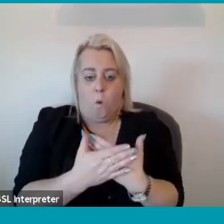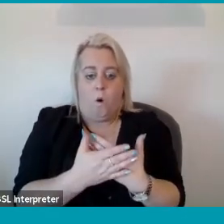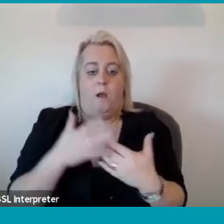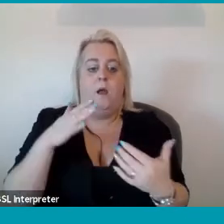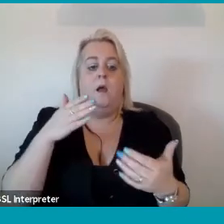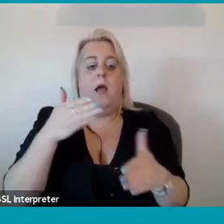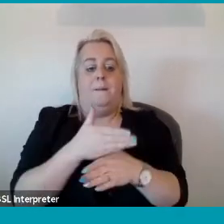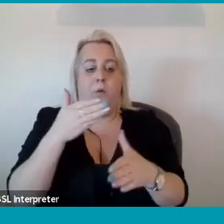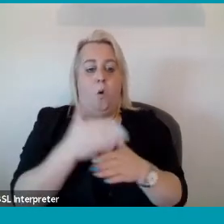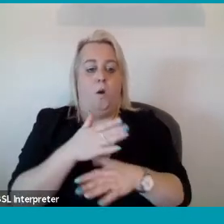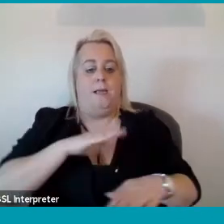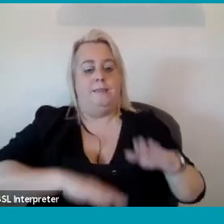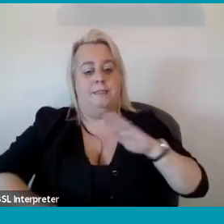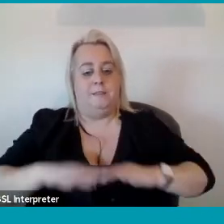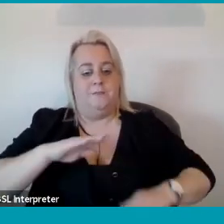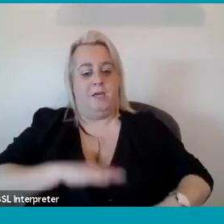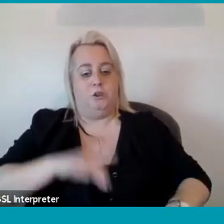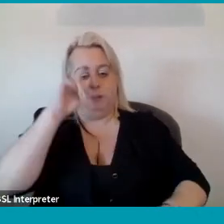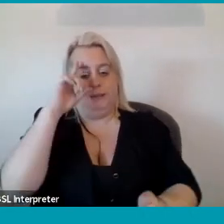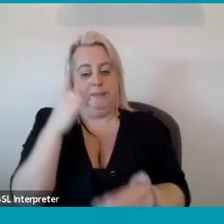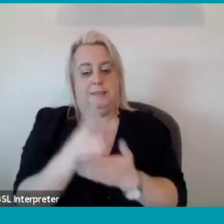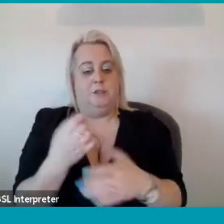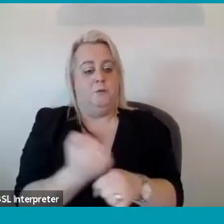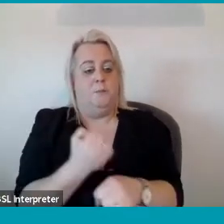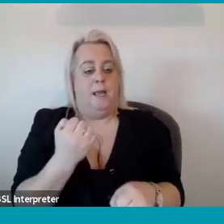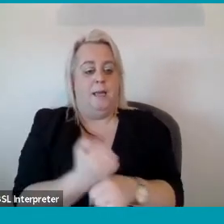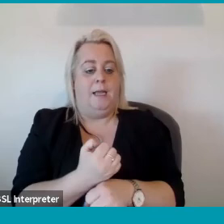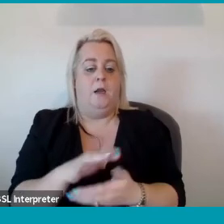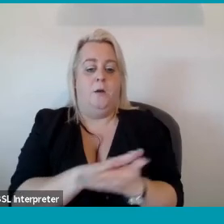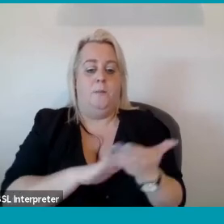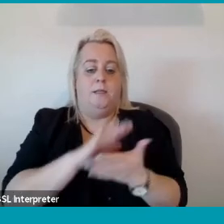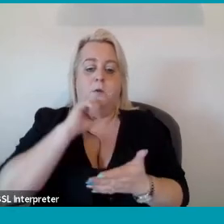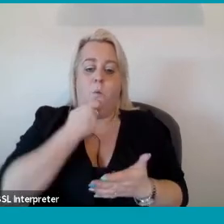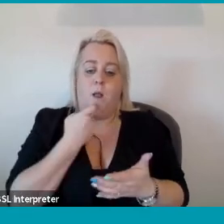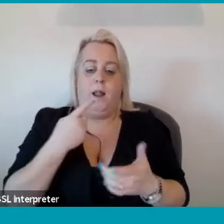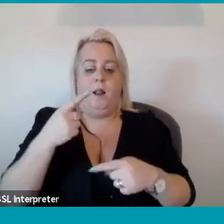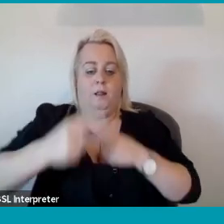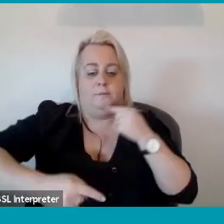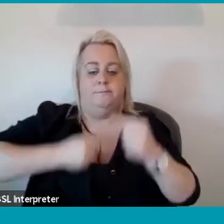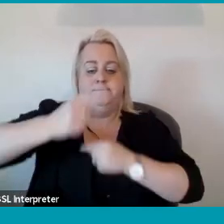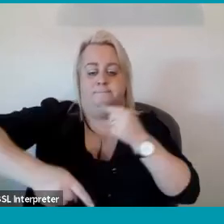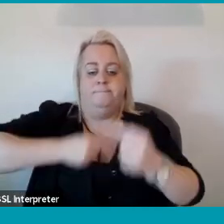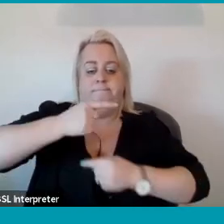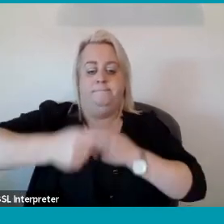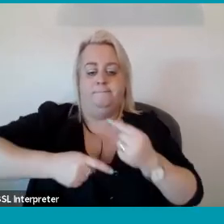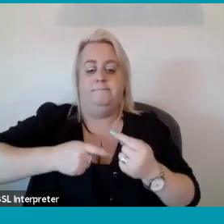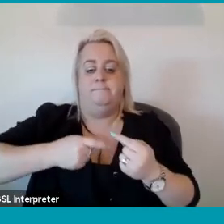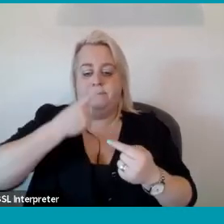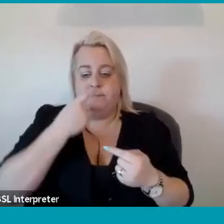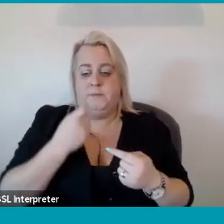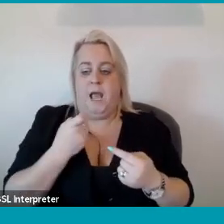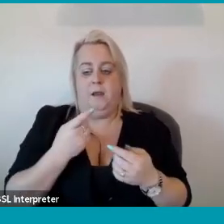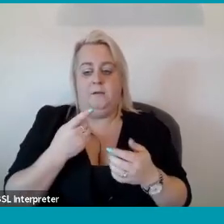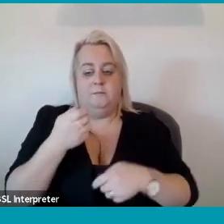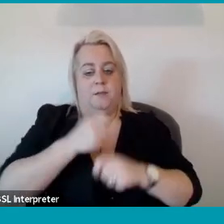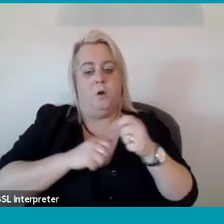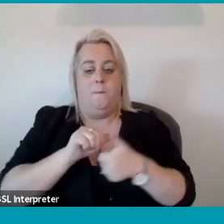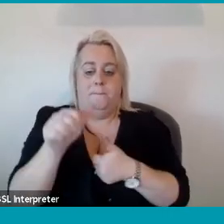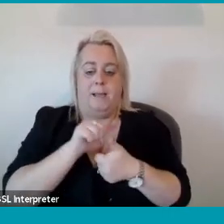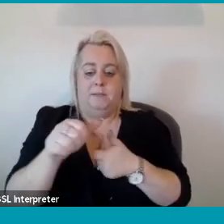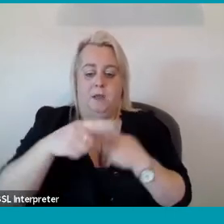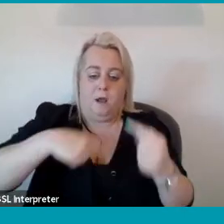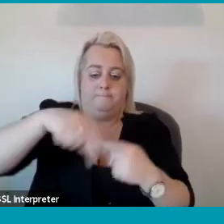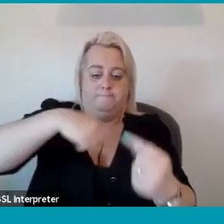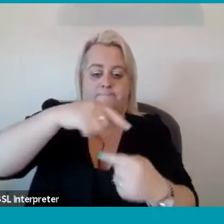decision making, and it leads to a virtuous cycle of increasing retention. We know that organizations who